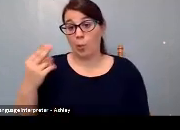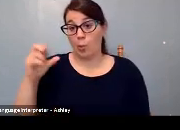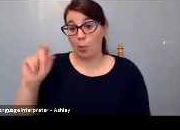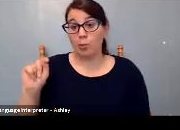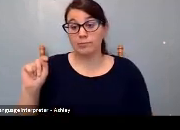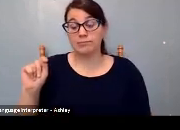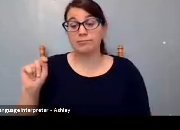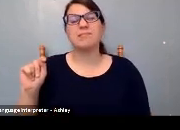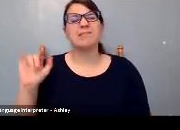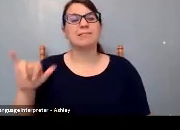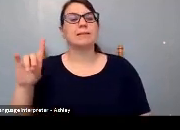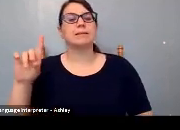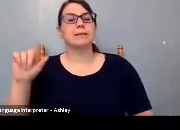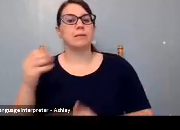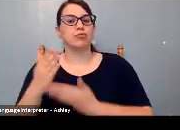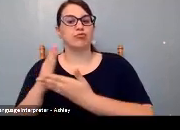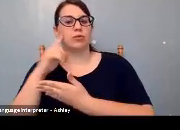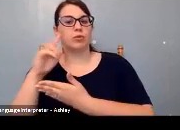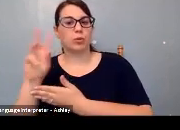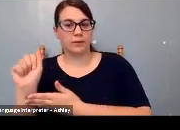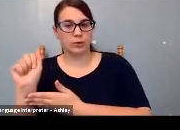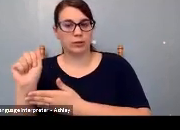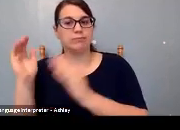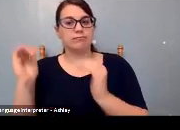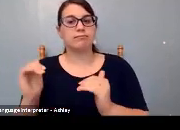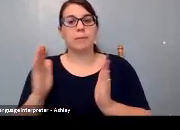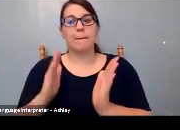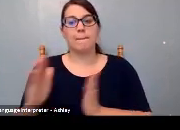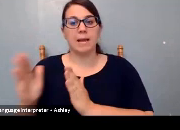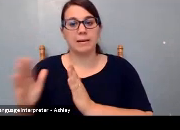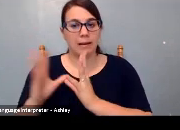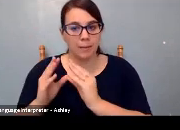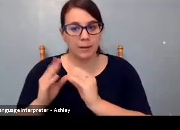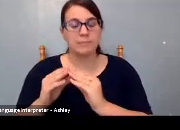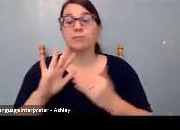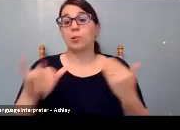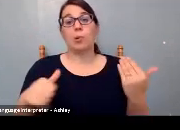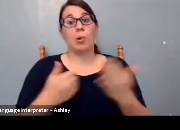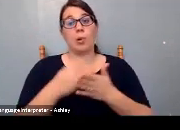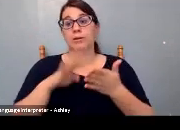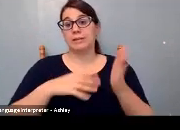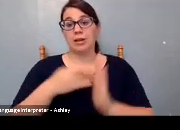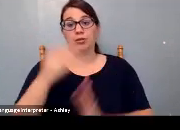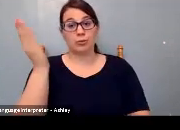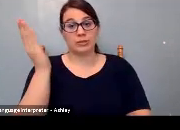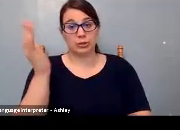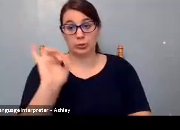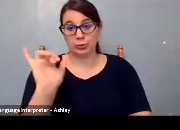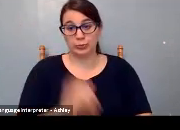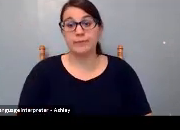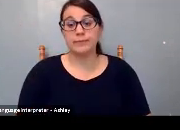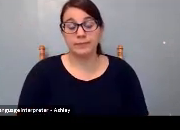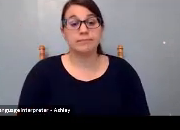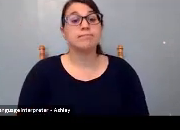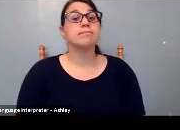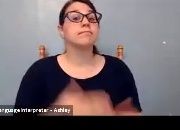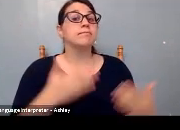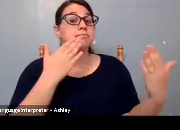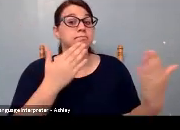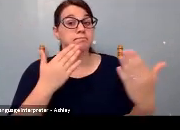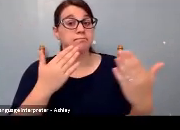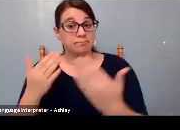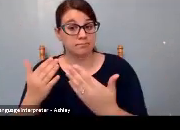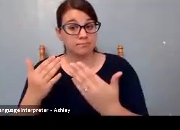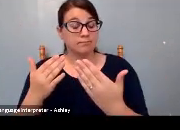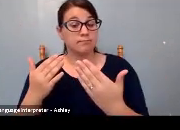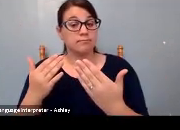Disability Rights of West Virginia, our planning committee, and all the scheduled presenters. WVABLE would also like to acknowledge